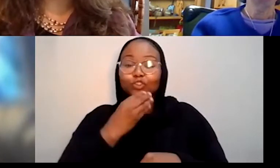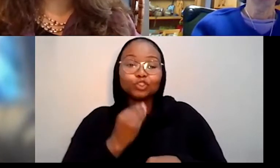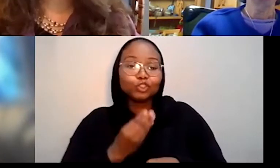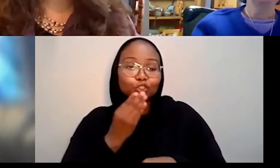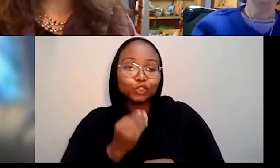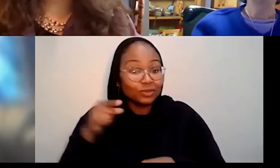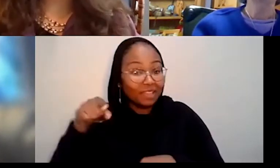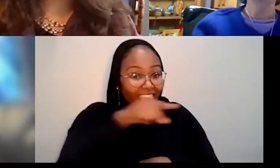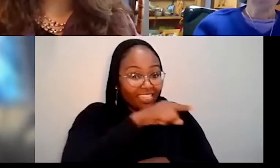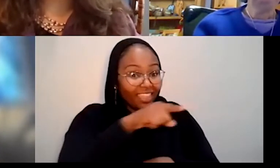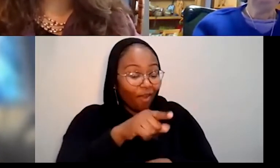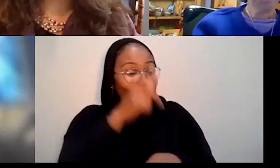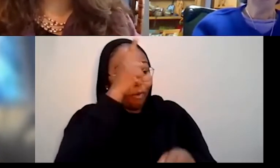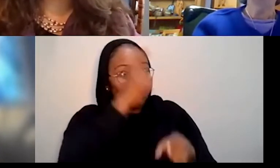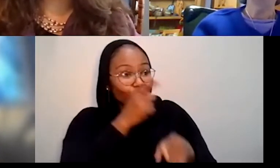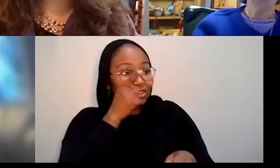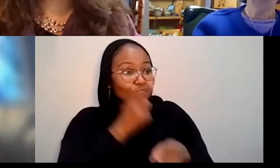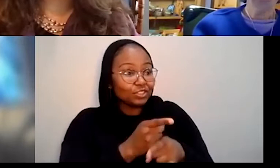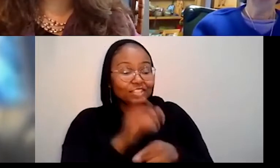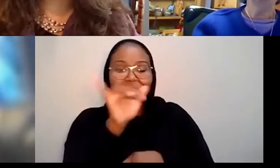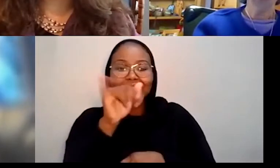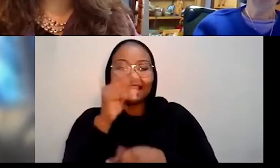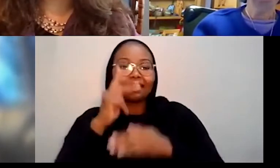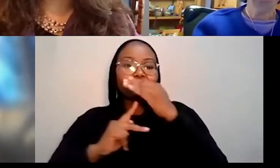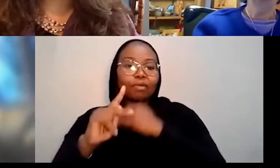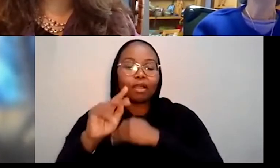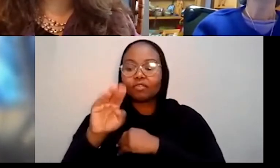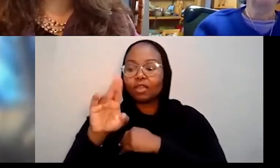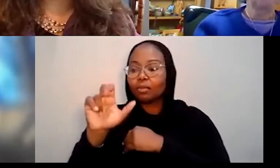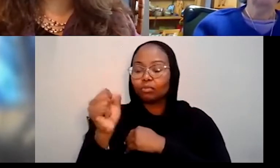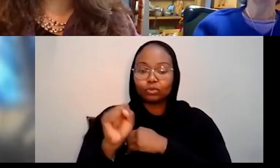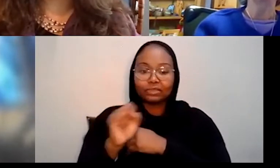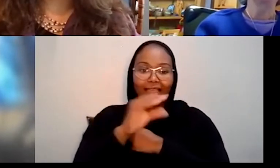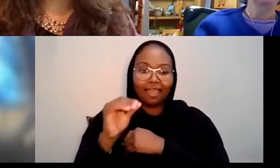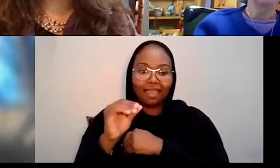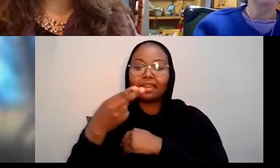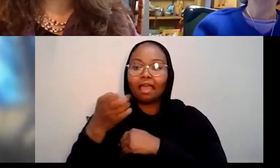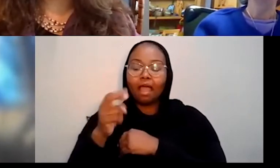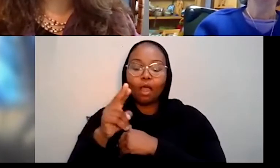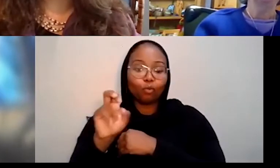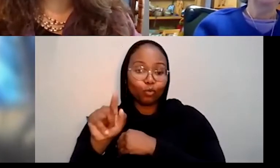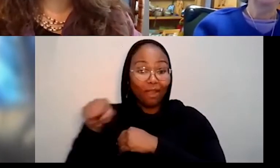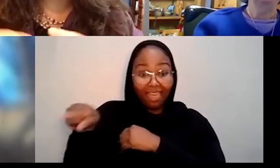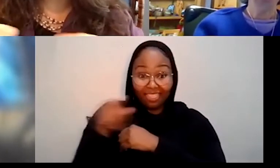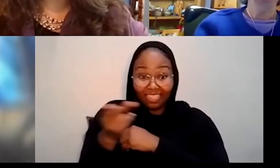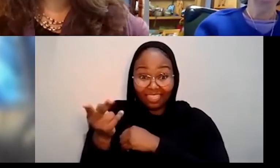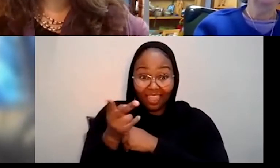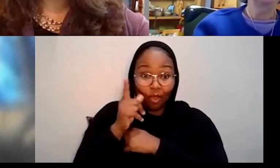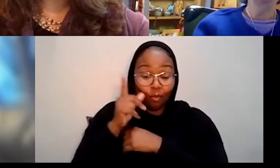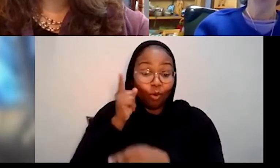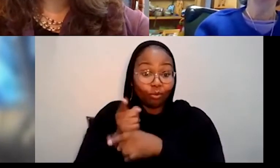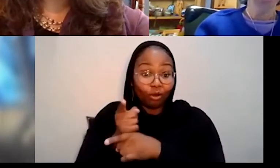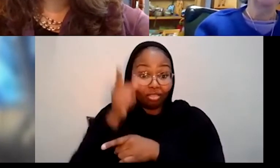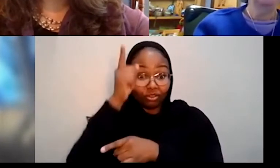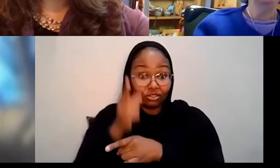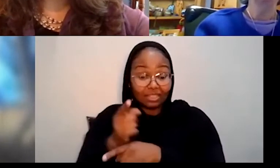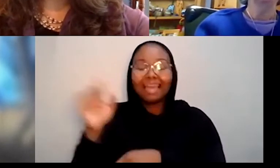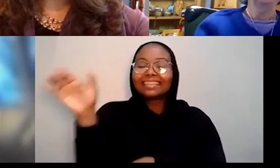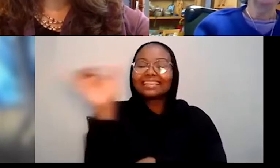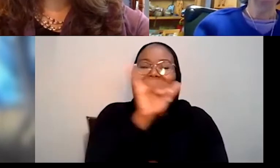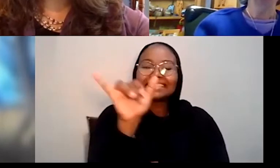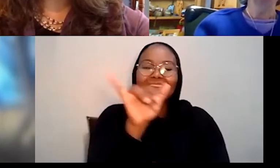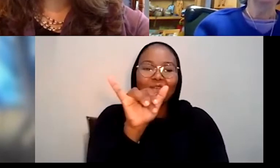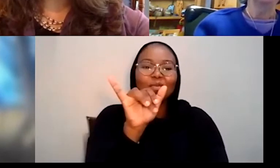sisters. Just like the prophets Musa and Harun were brothers, in the same way, we are brothers